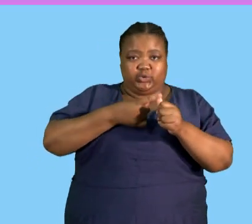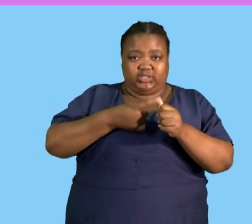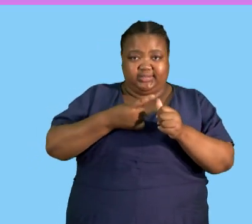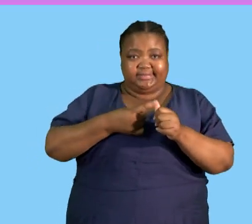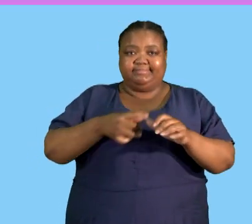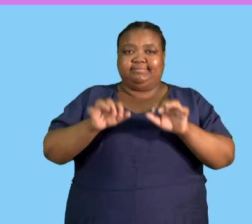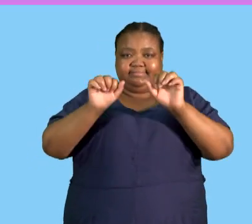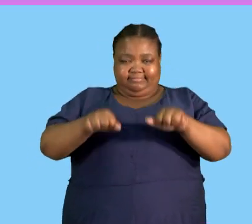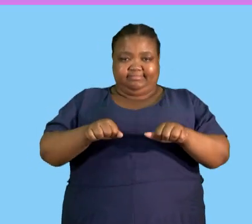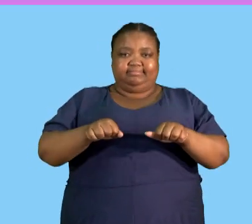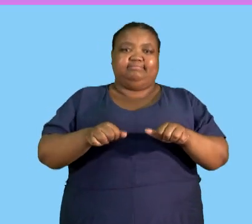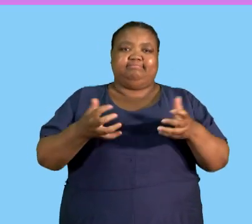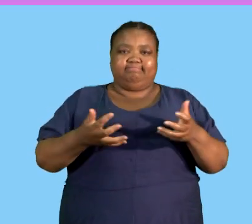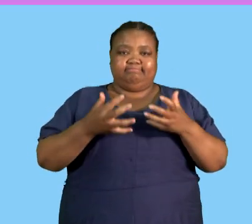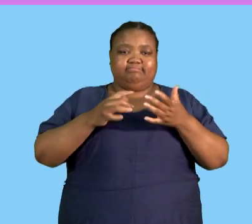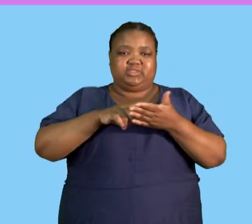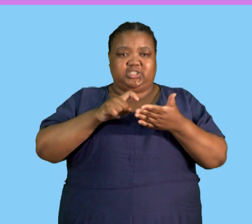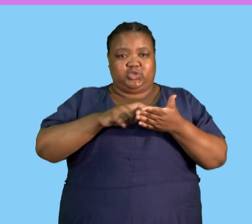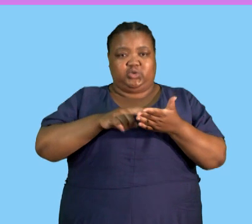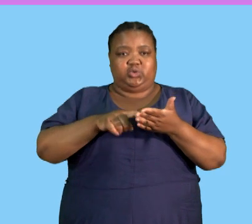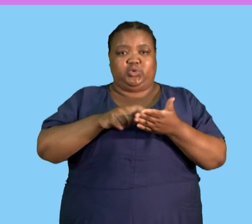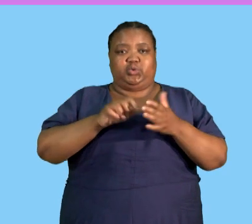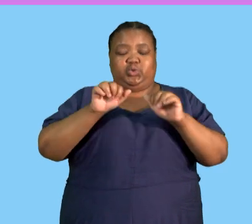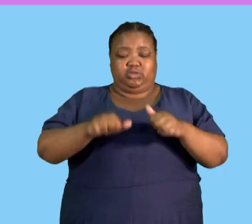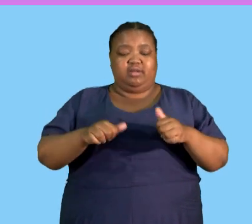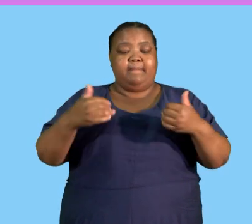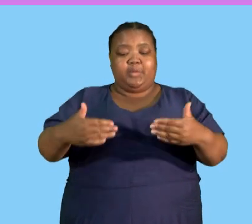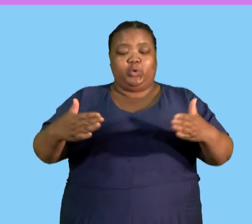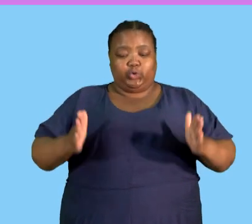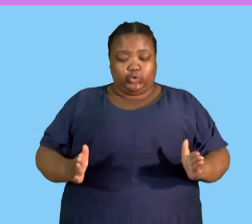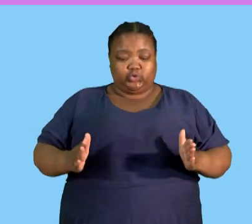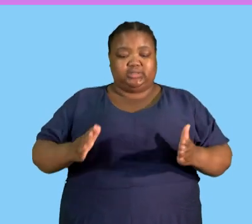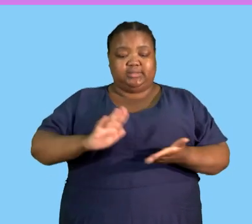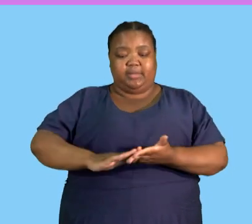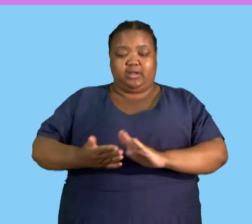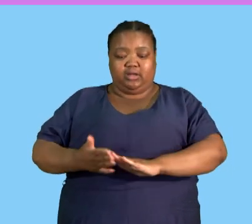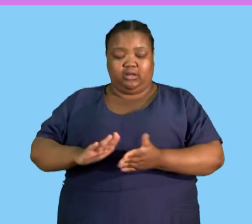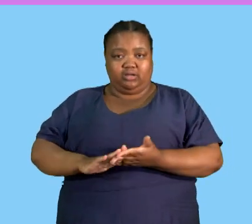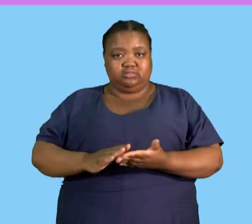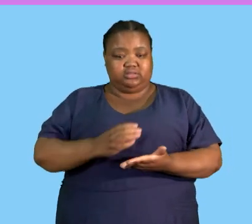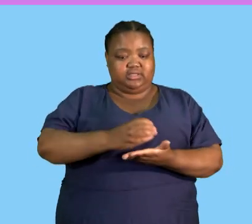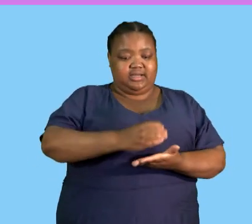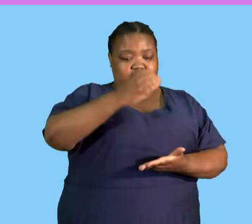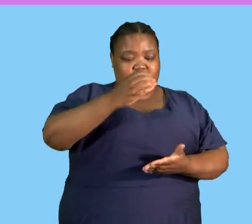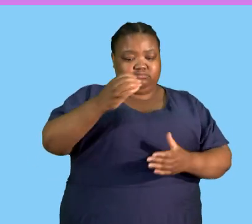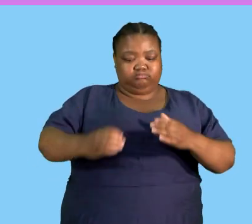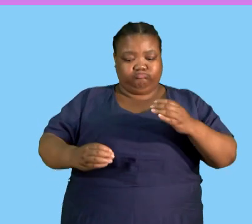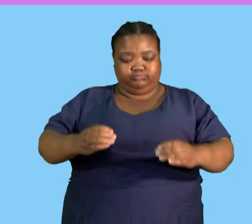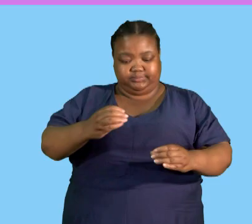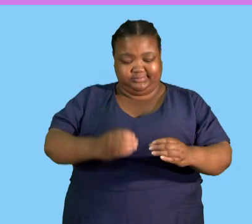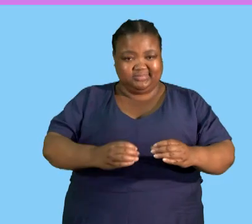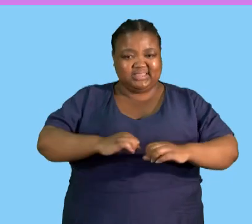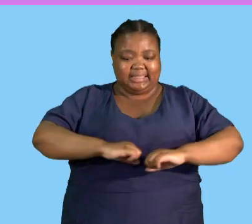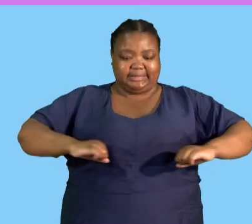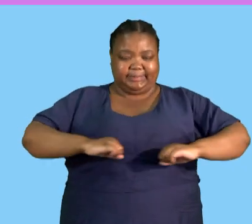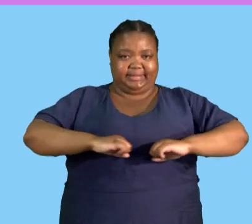cost-effective and the most appropriate or practical way to package boxes, cans for